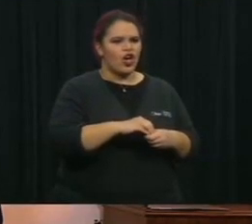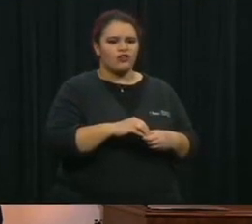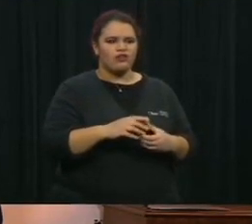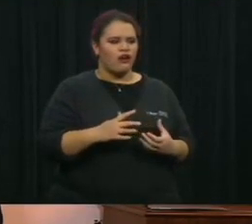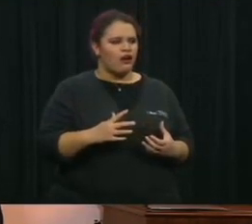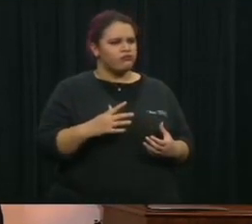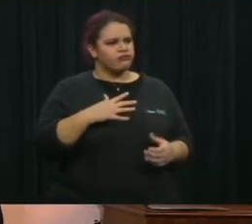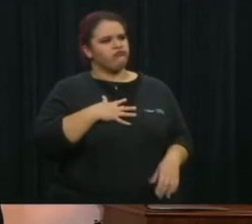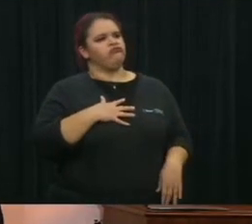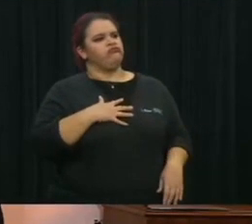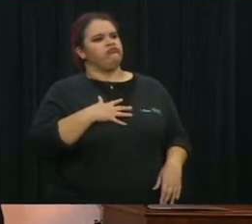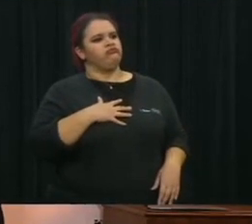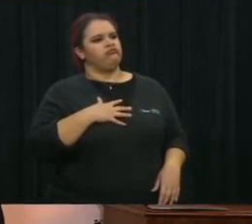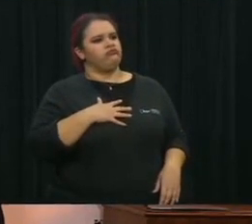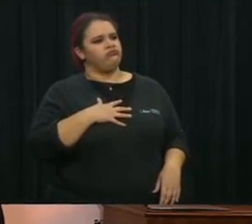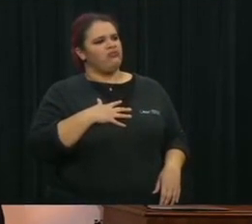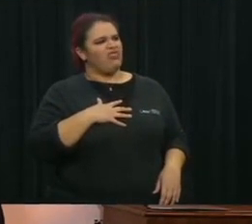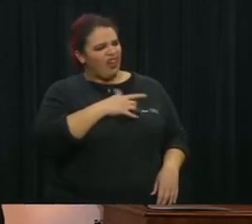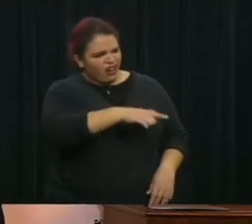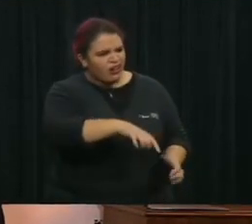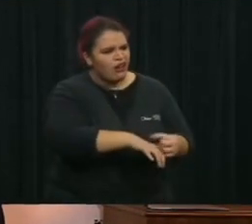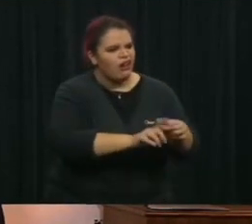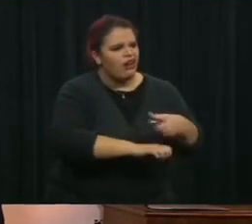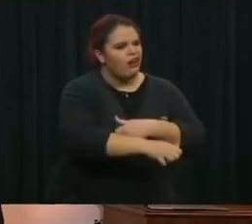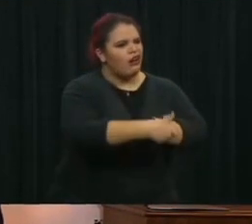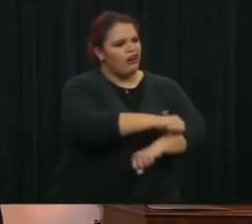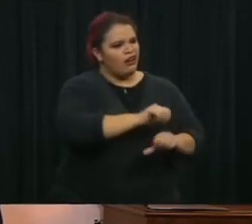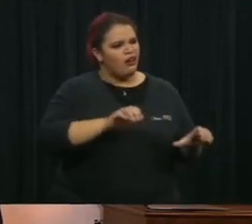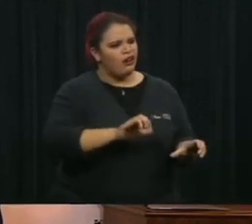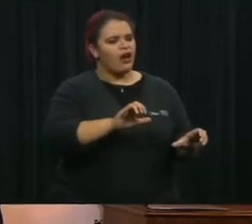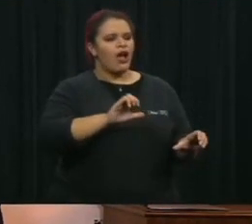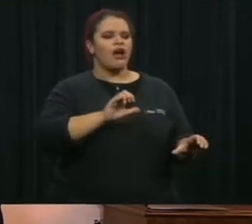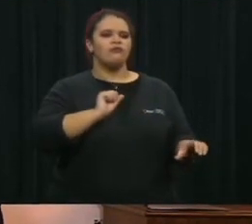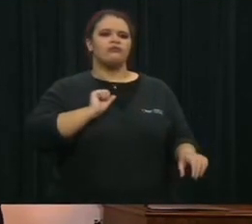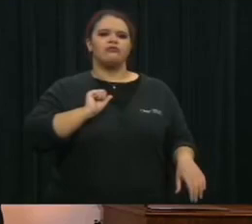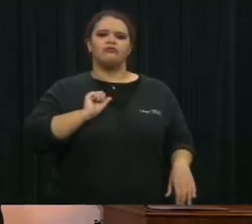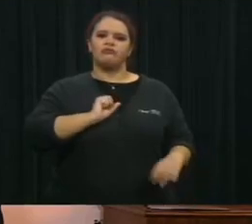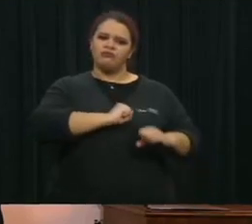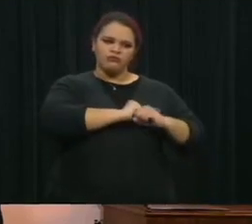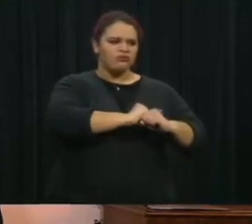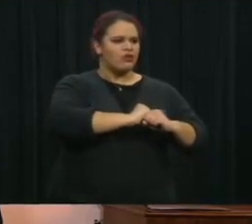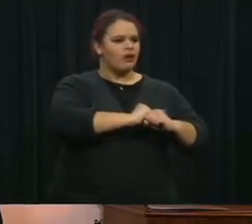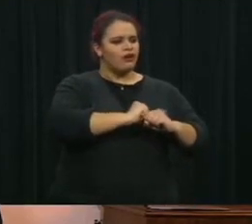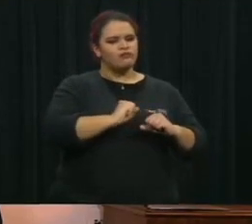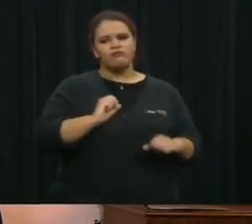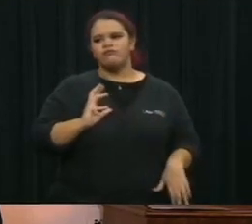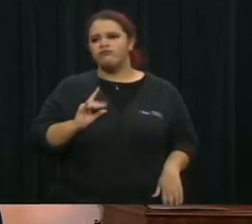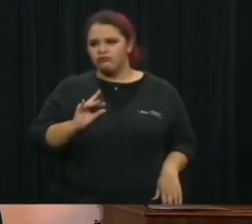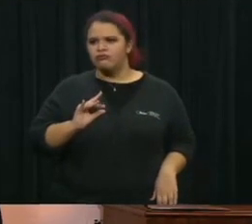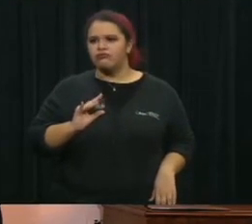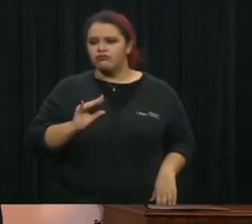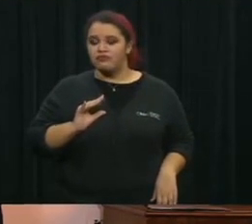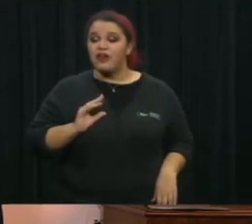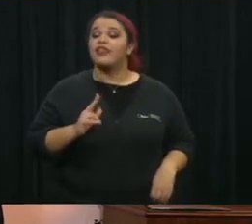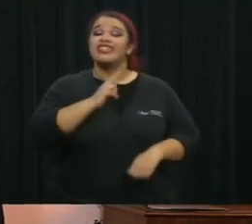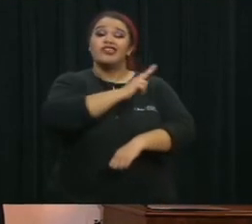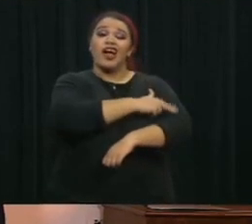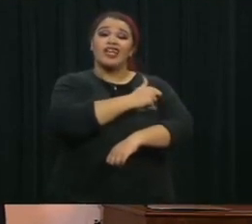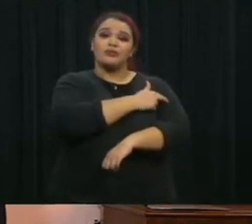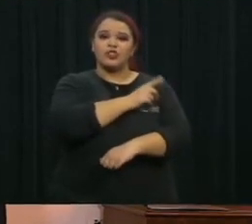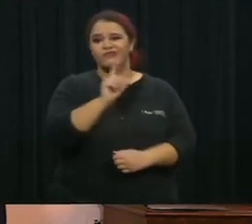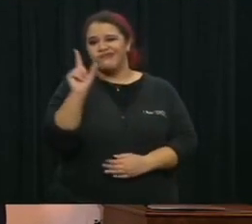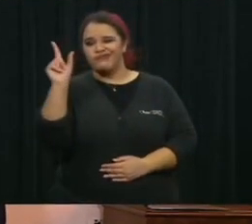And so it's going to happen in a community like we're seeing. There's a hospital involved in